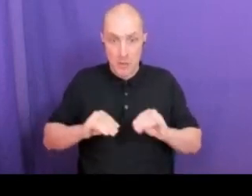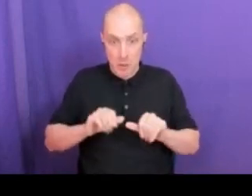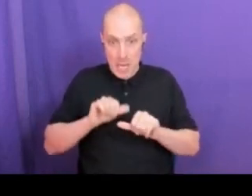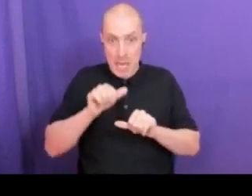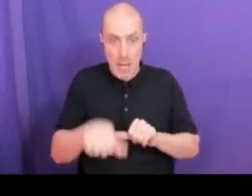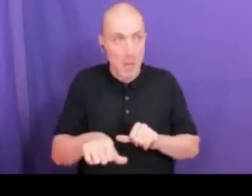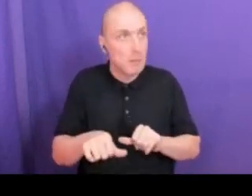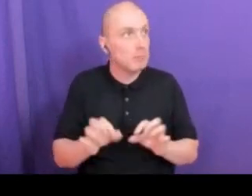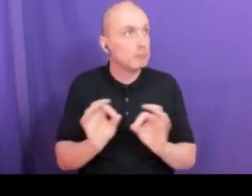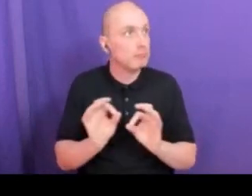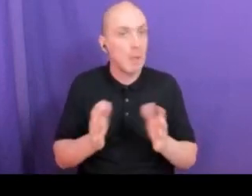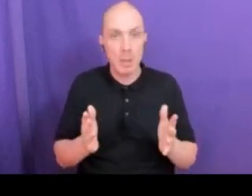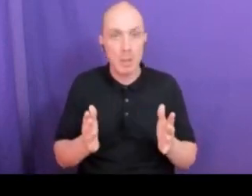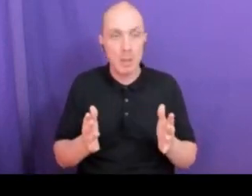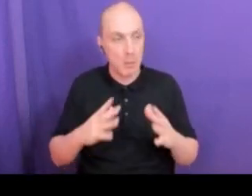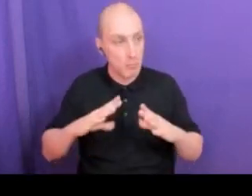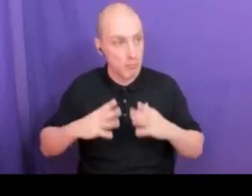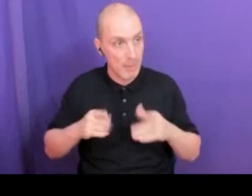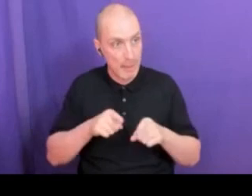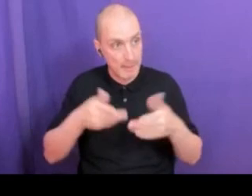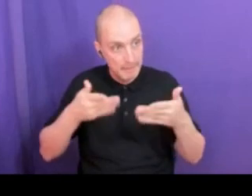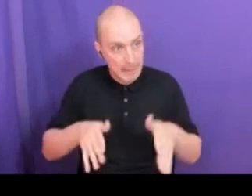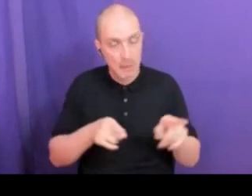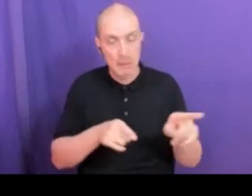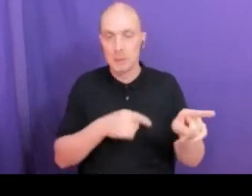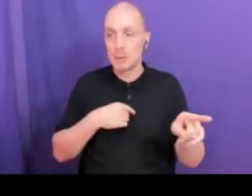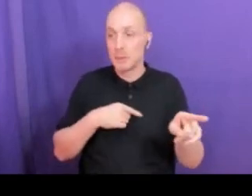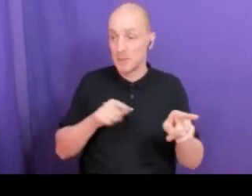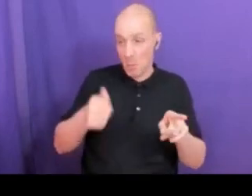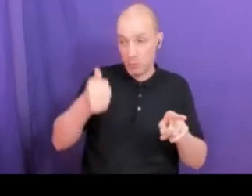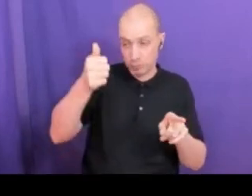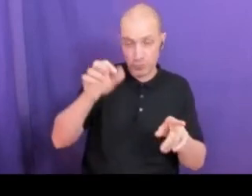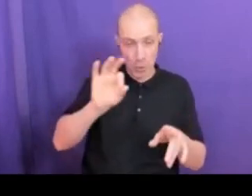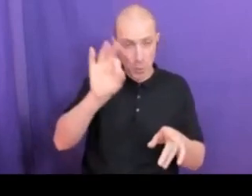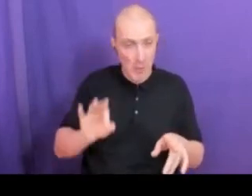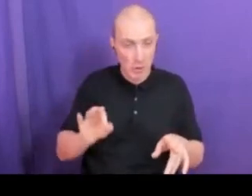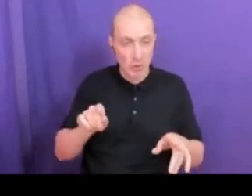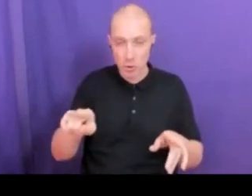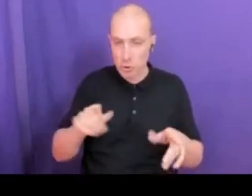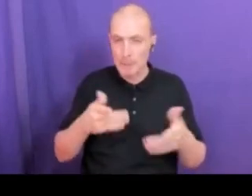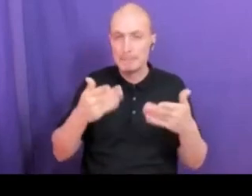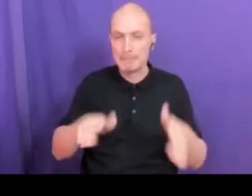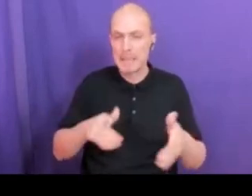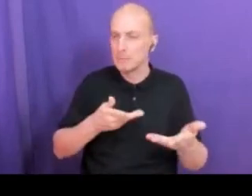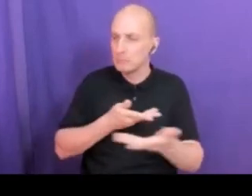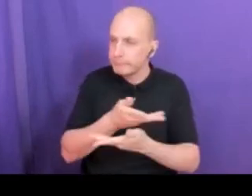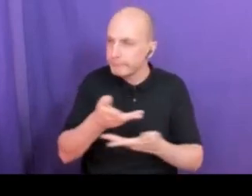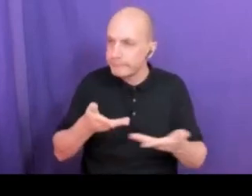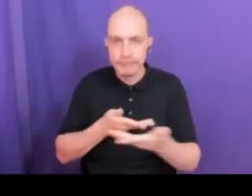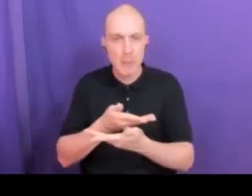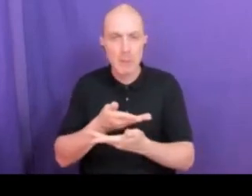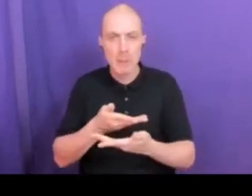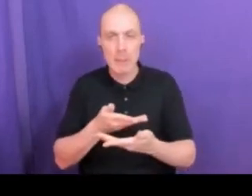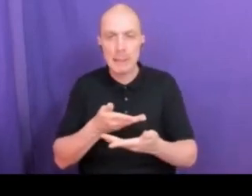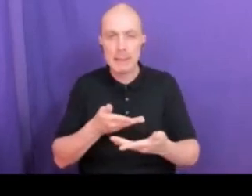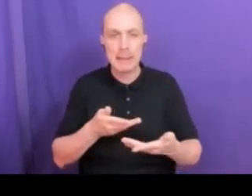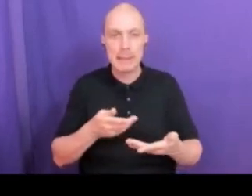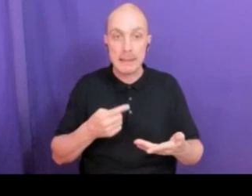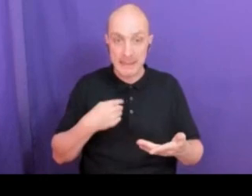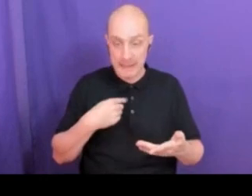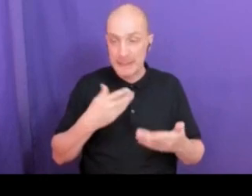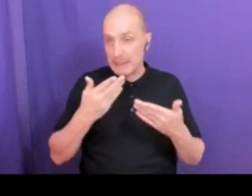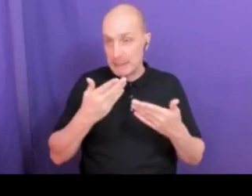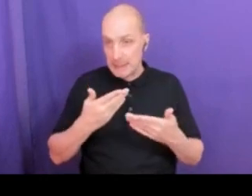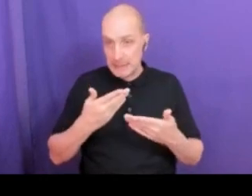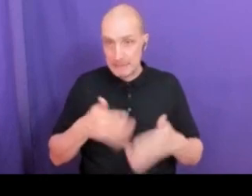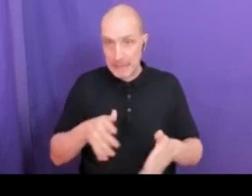colleagues, and we've had some really great conversations around this. So this is, information I've learned from those that we collaborate with, and I